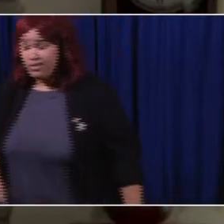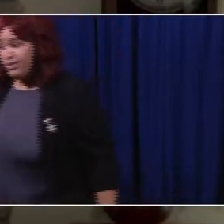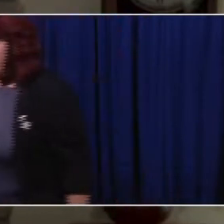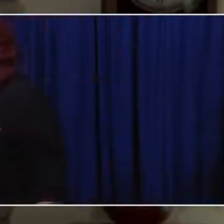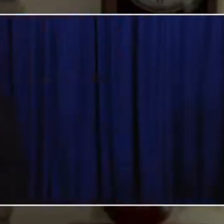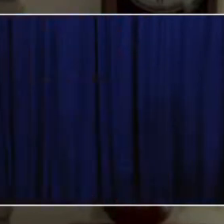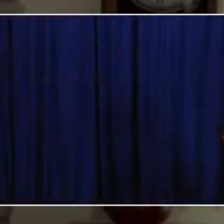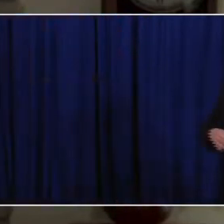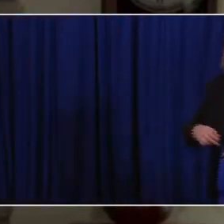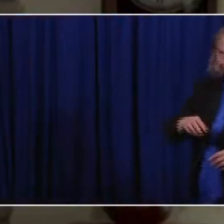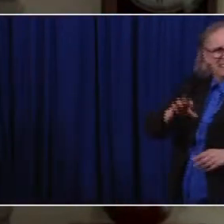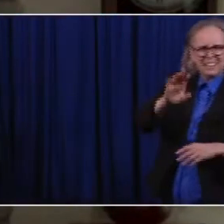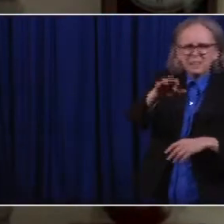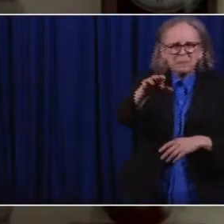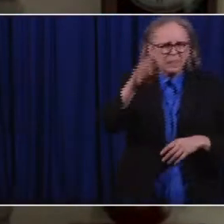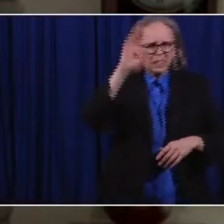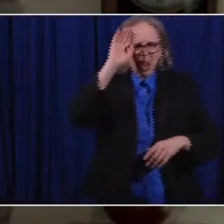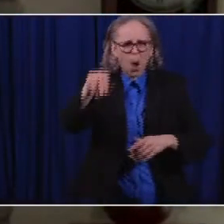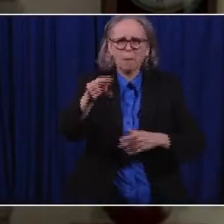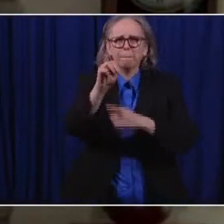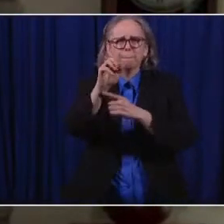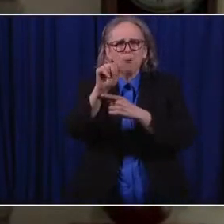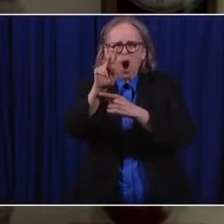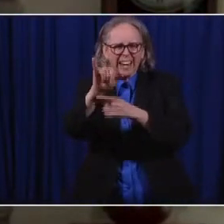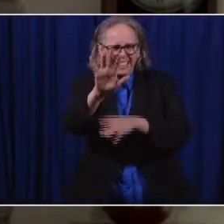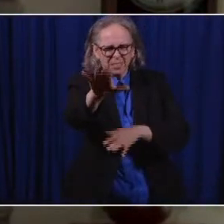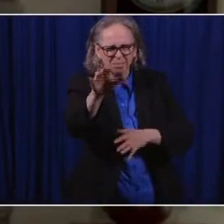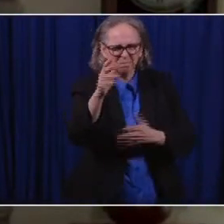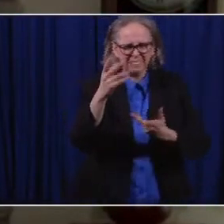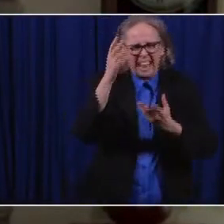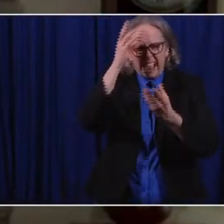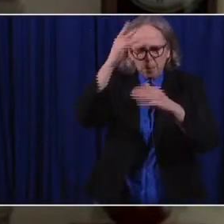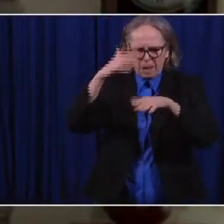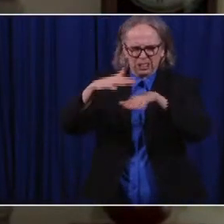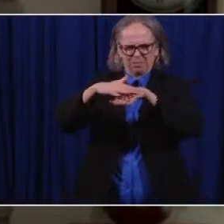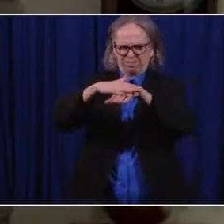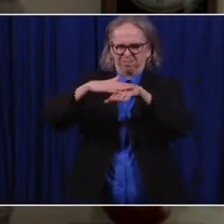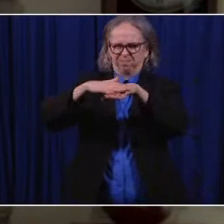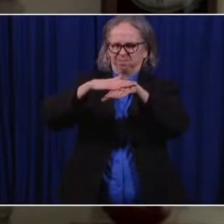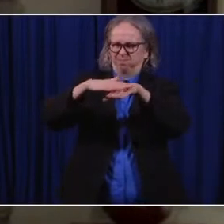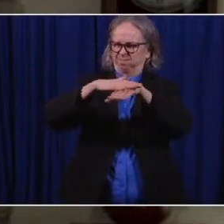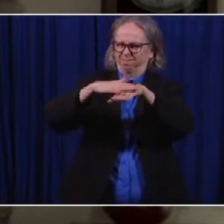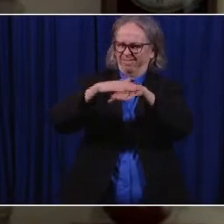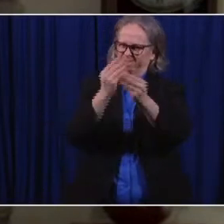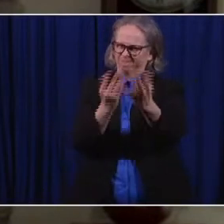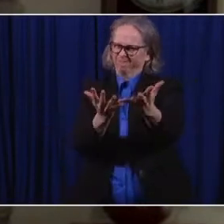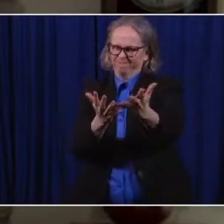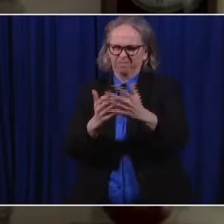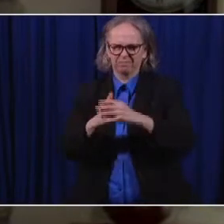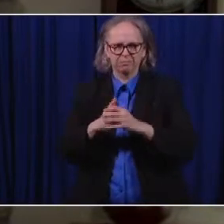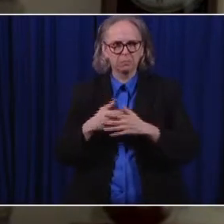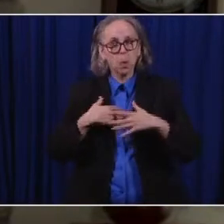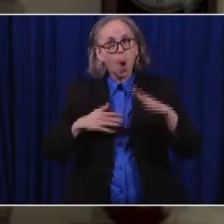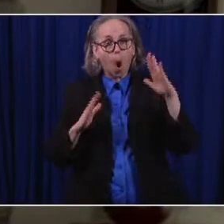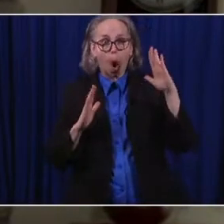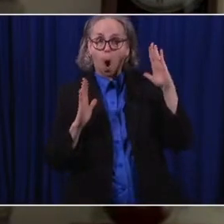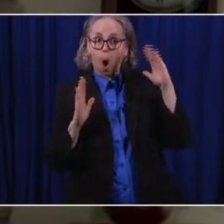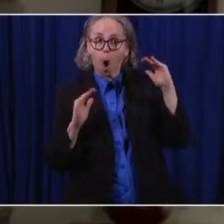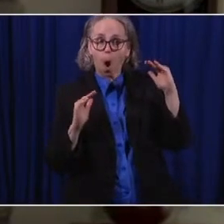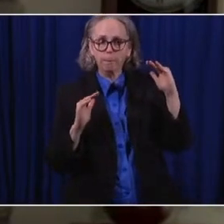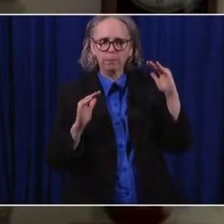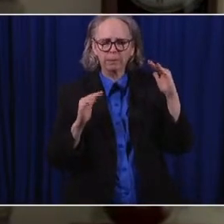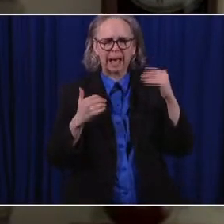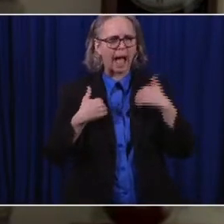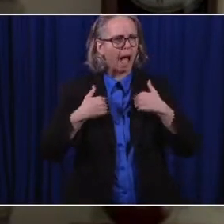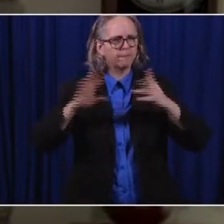We believe that it's going to be a steady stream, and we hope that we're going to see additional companies come in